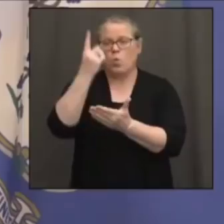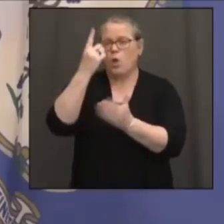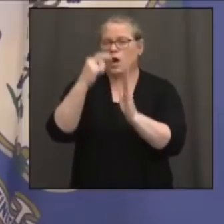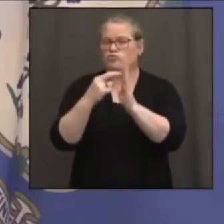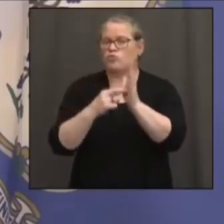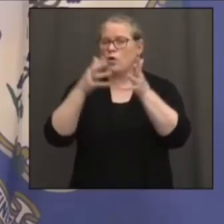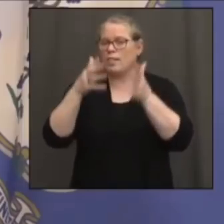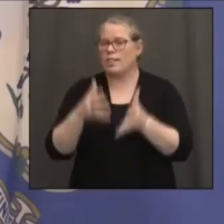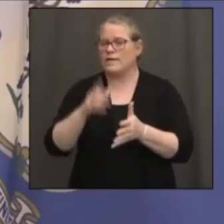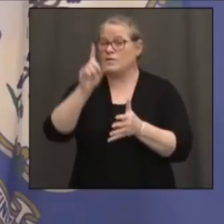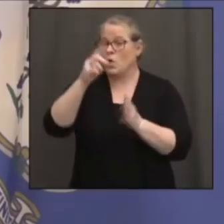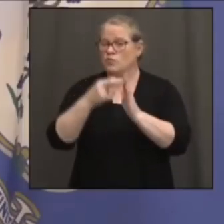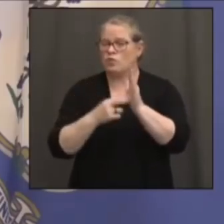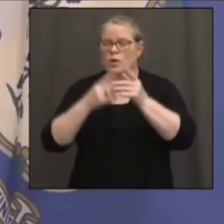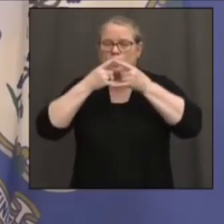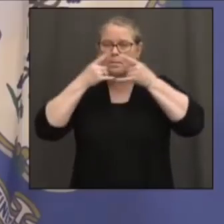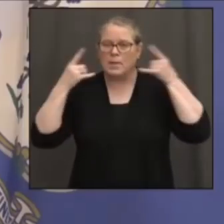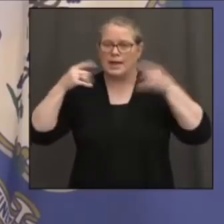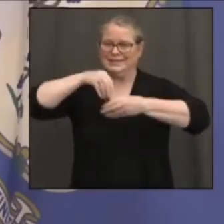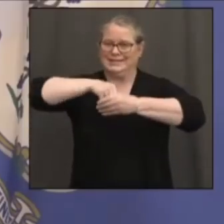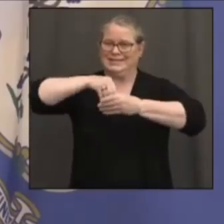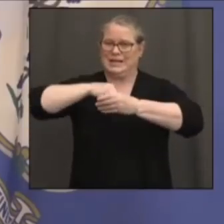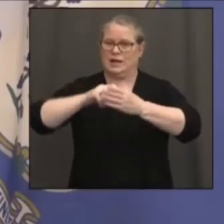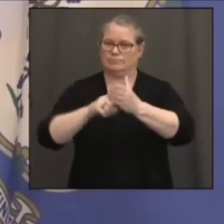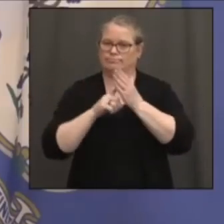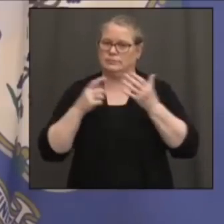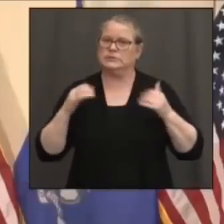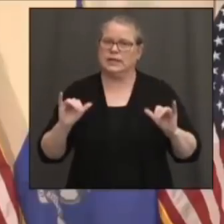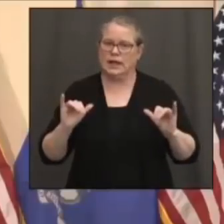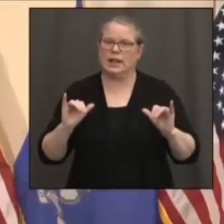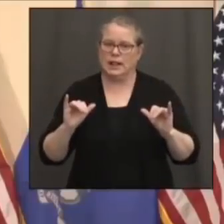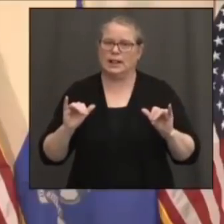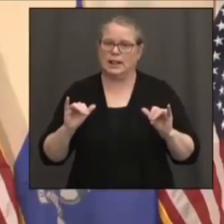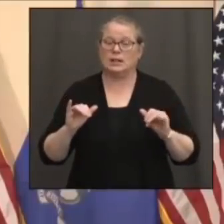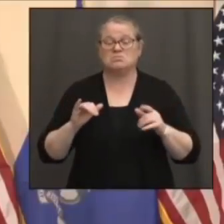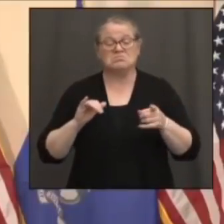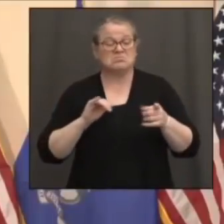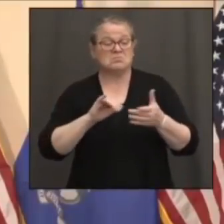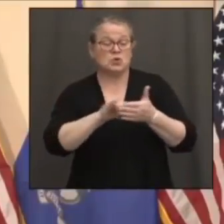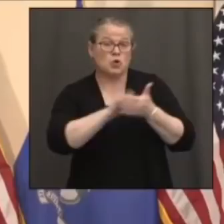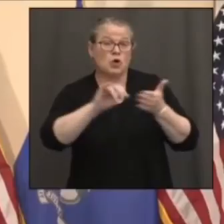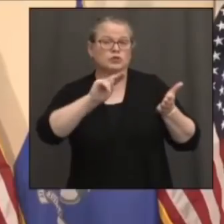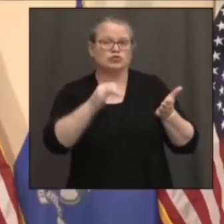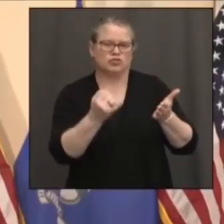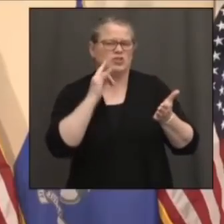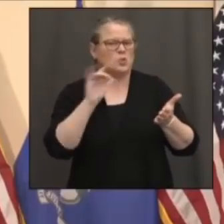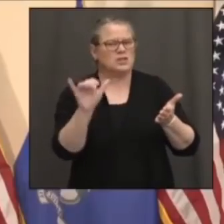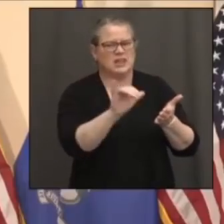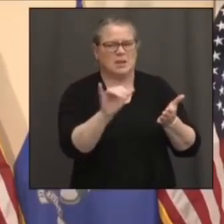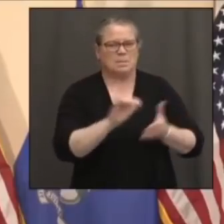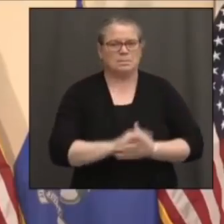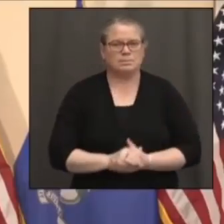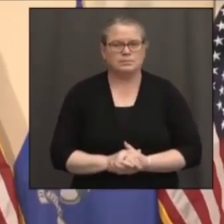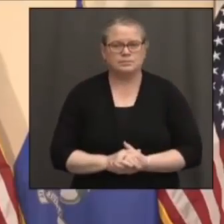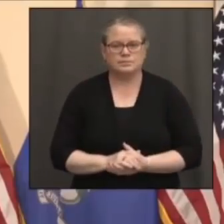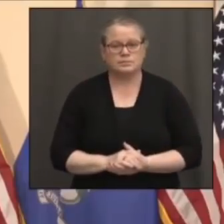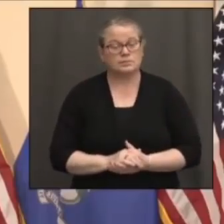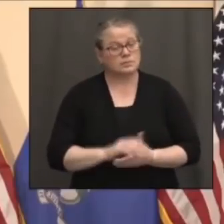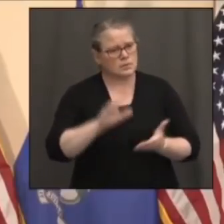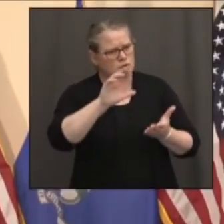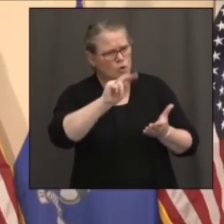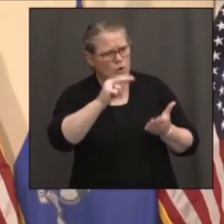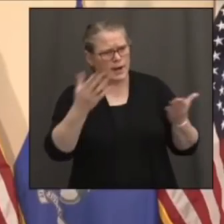same, at least in terms of the indoor mask. Does that come by executive order, or is the legislature moving this week